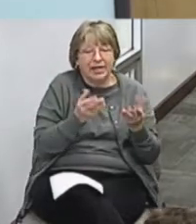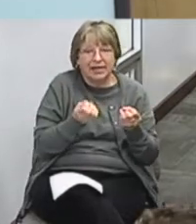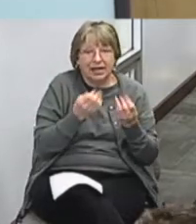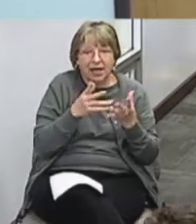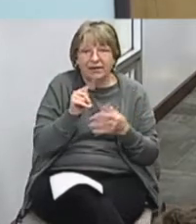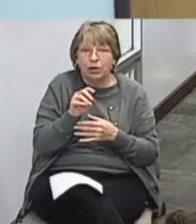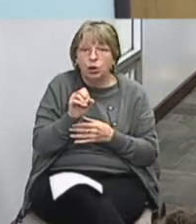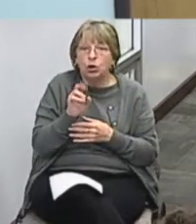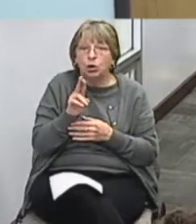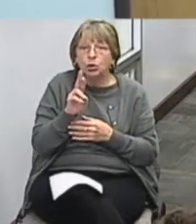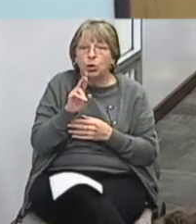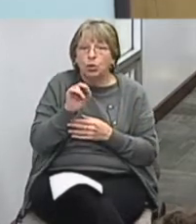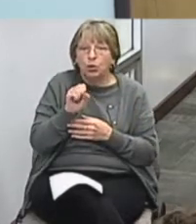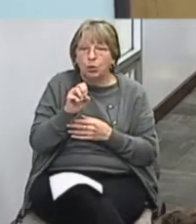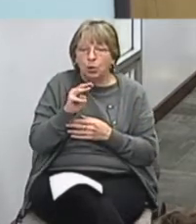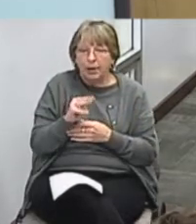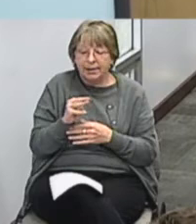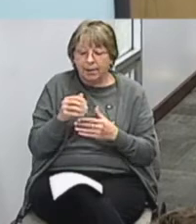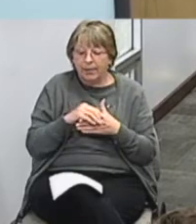dollars.